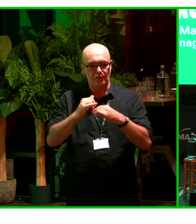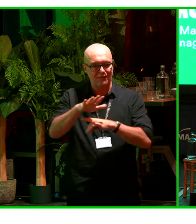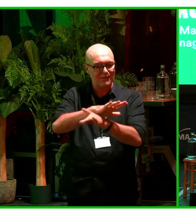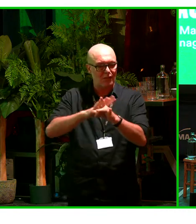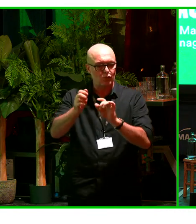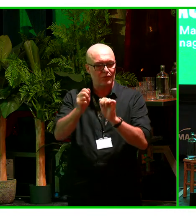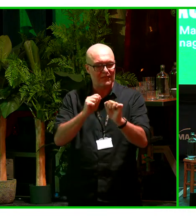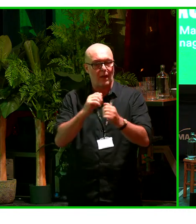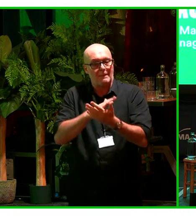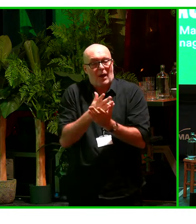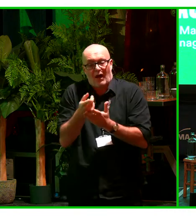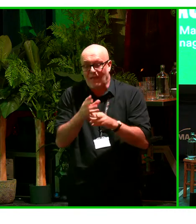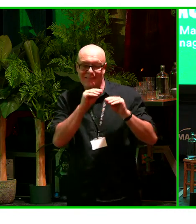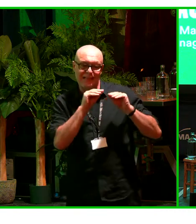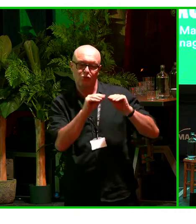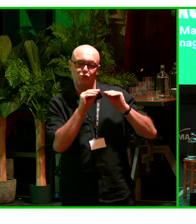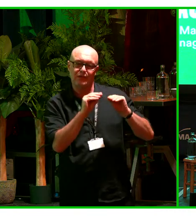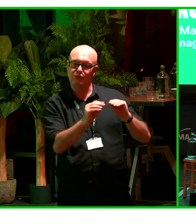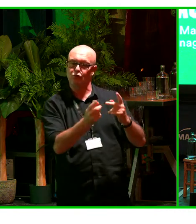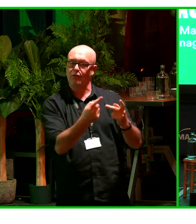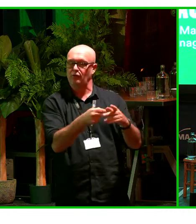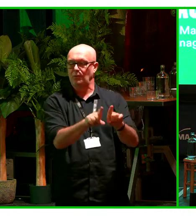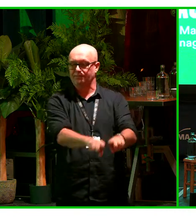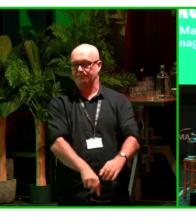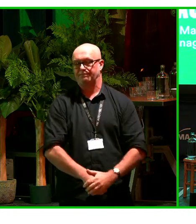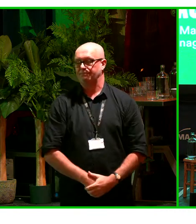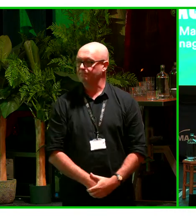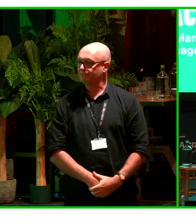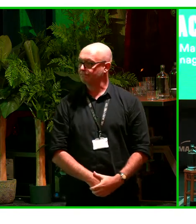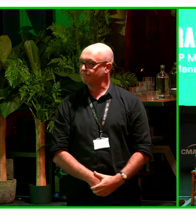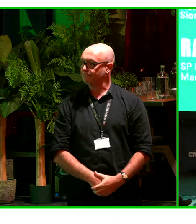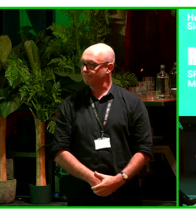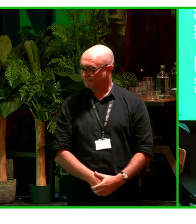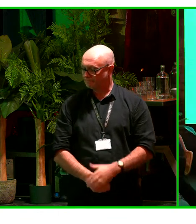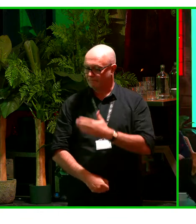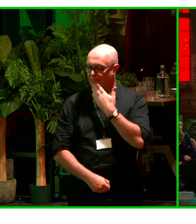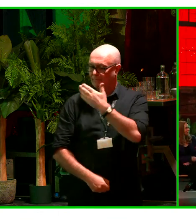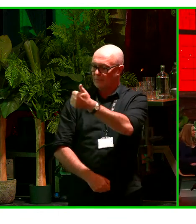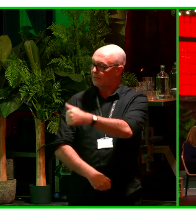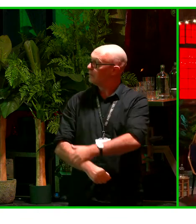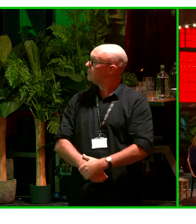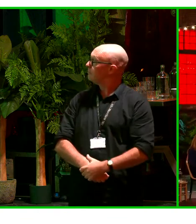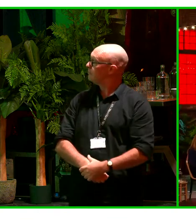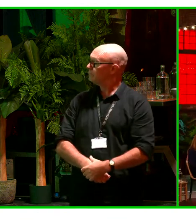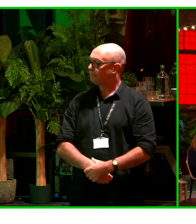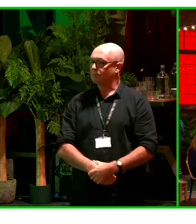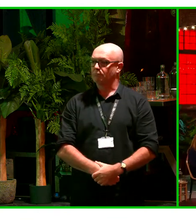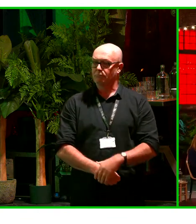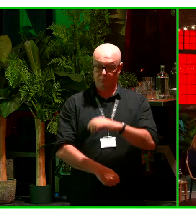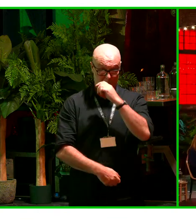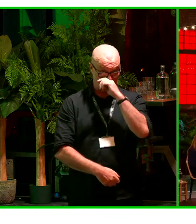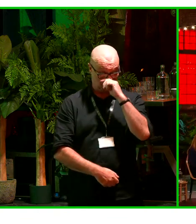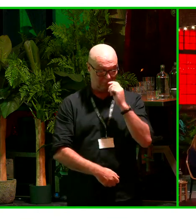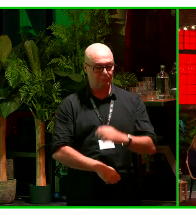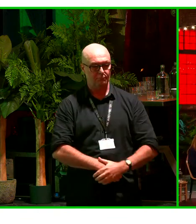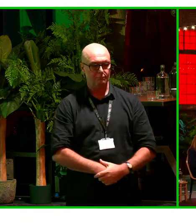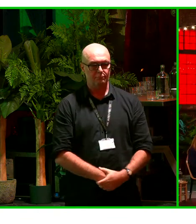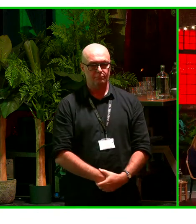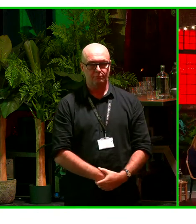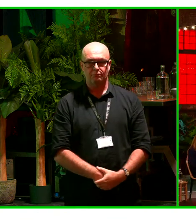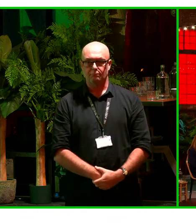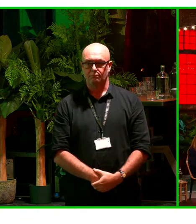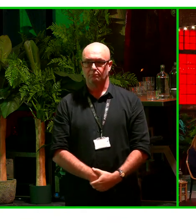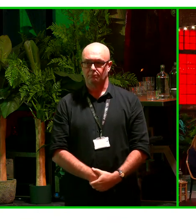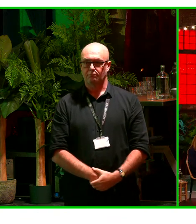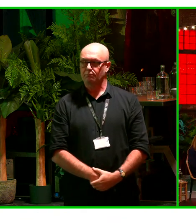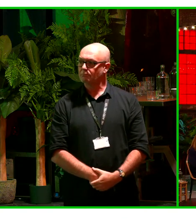others. Brilliant. Thanks, Dave. Excuse me. Next up, I'm pleased to